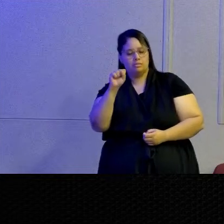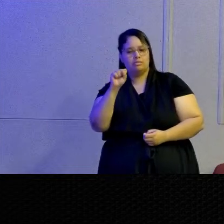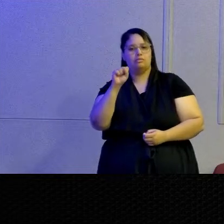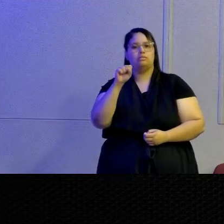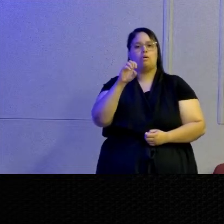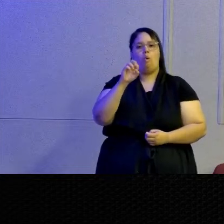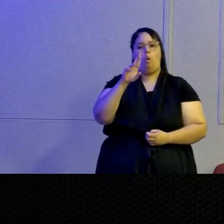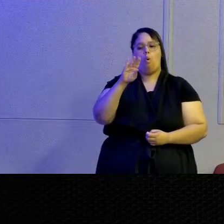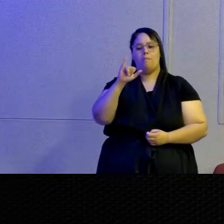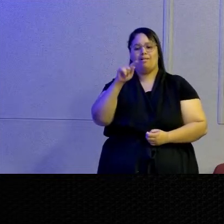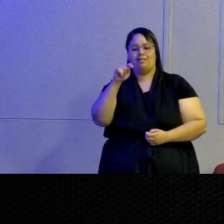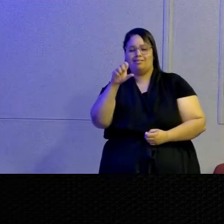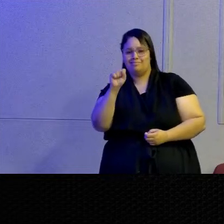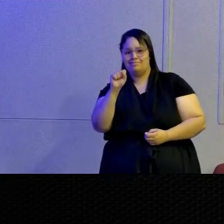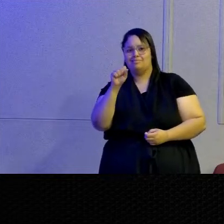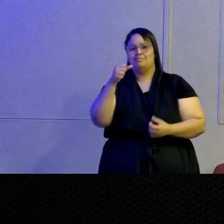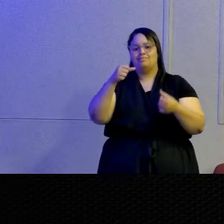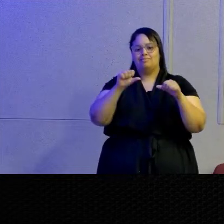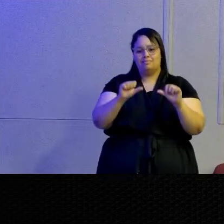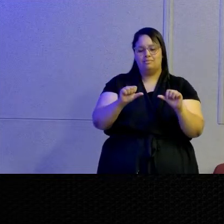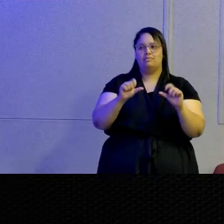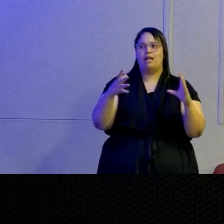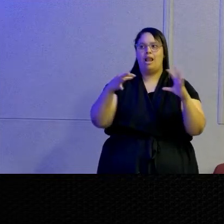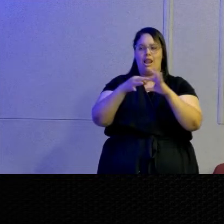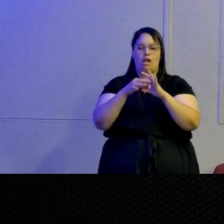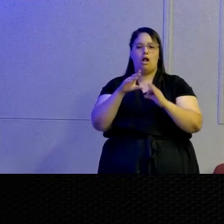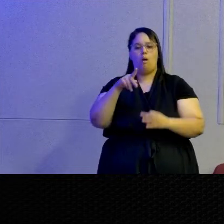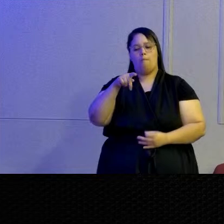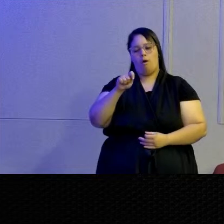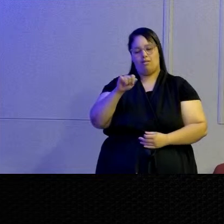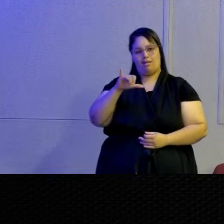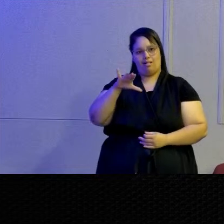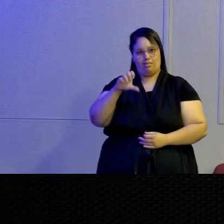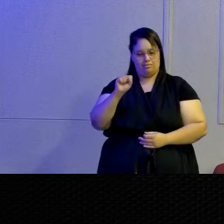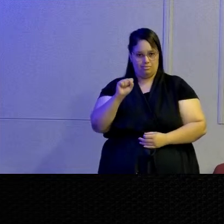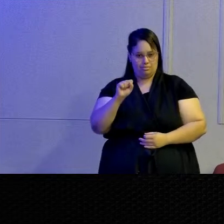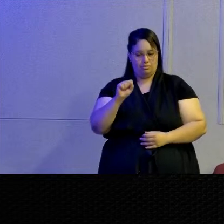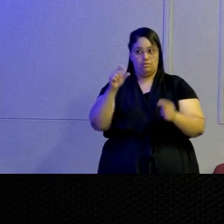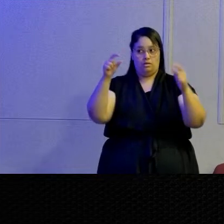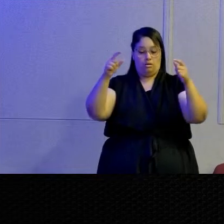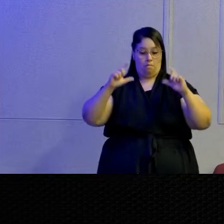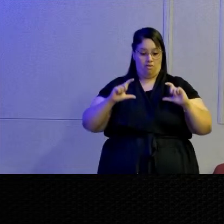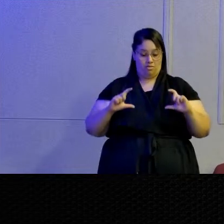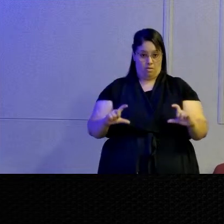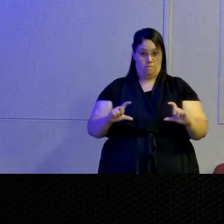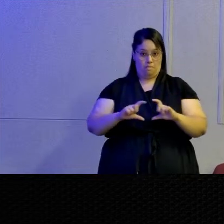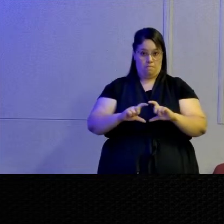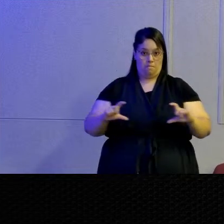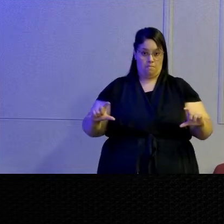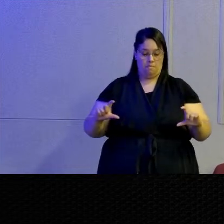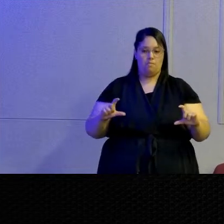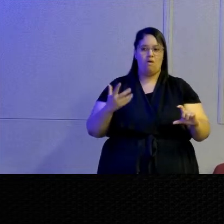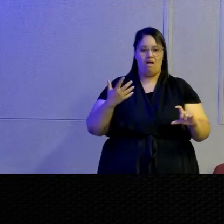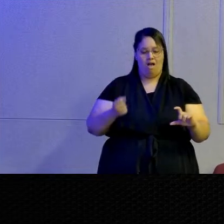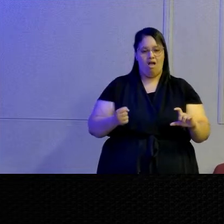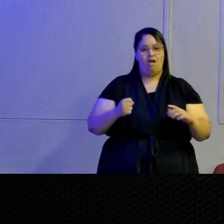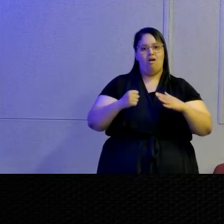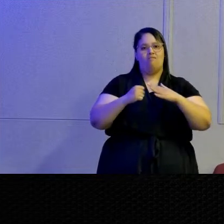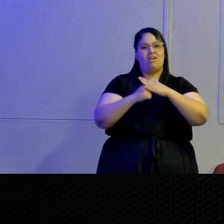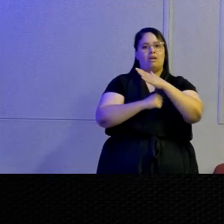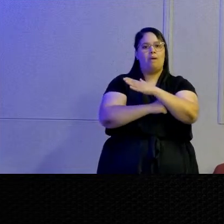around the nuclei, and related particles. And in the bottom half of the slide, you have the